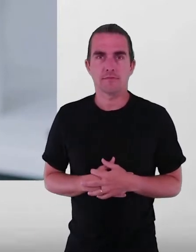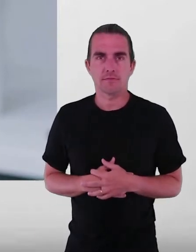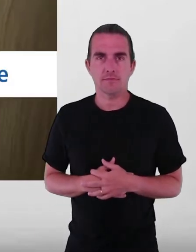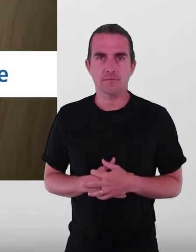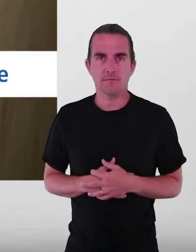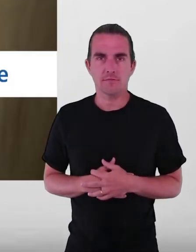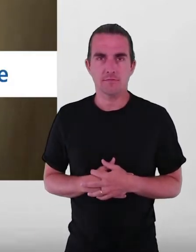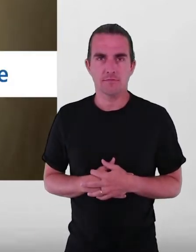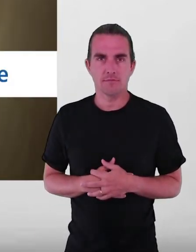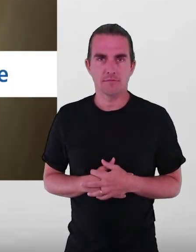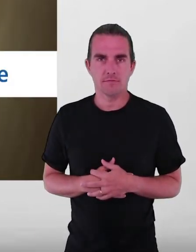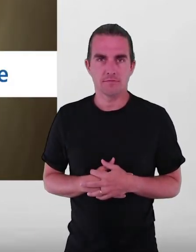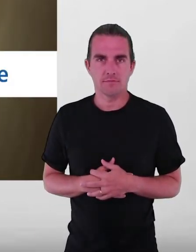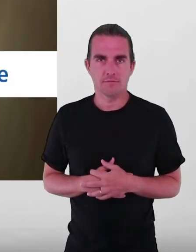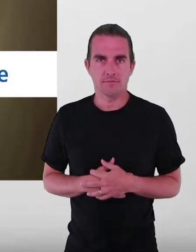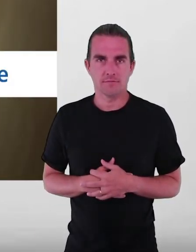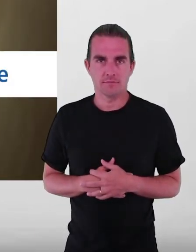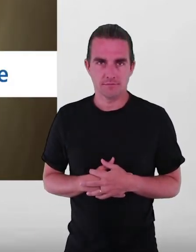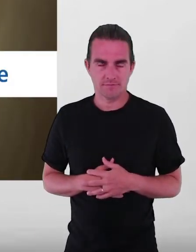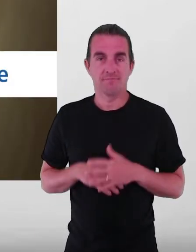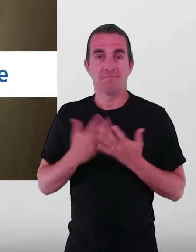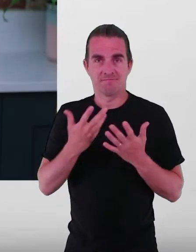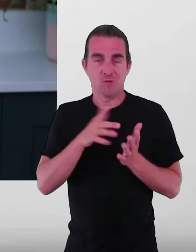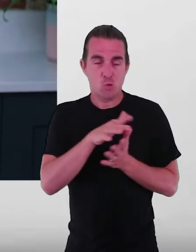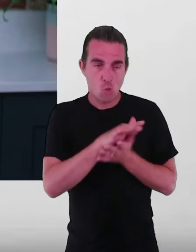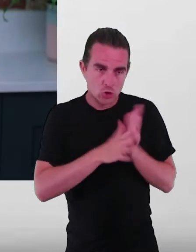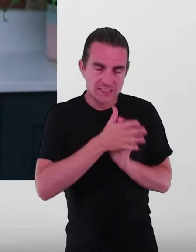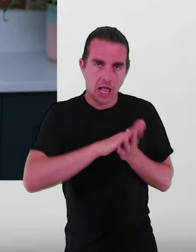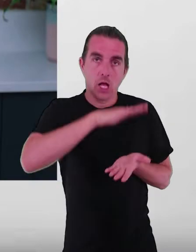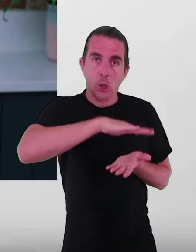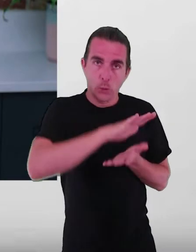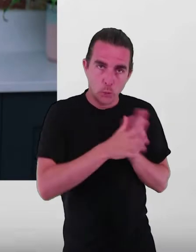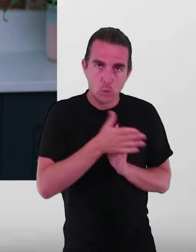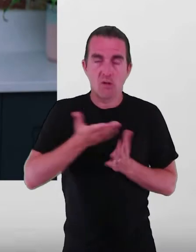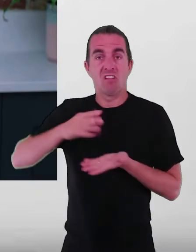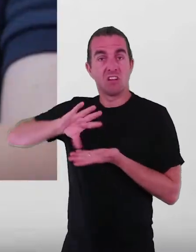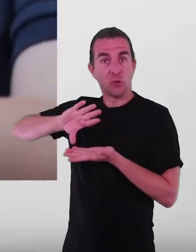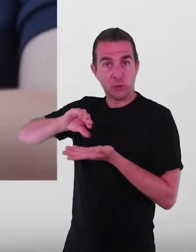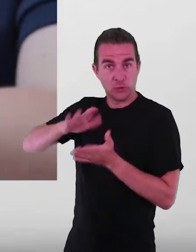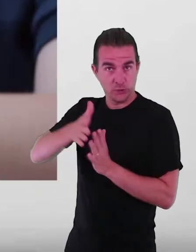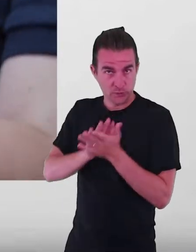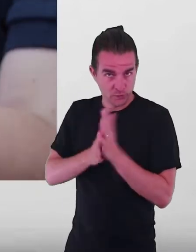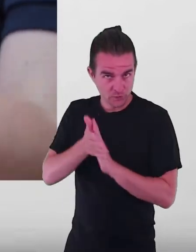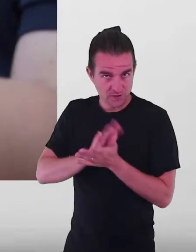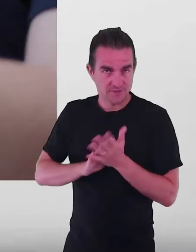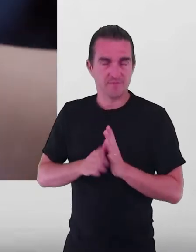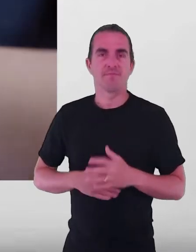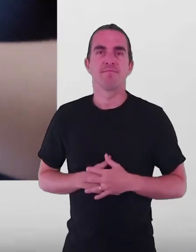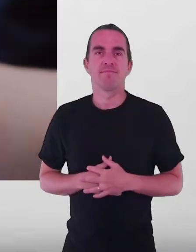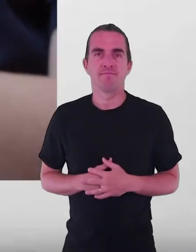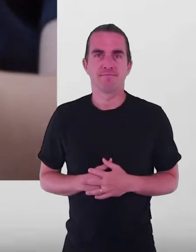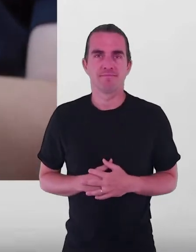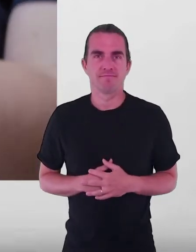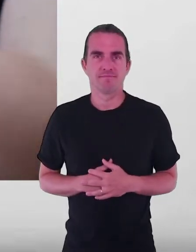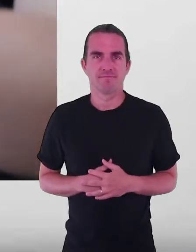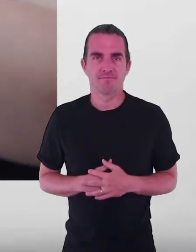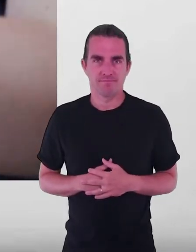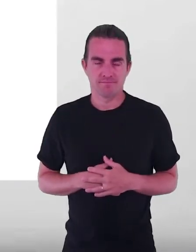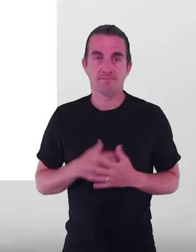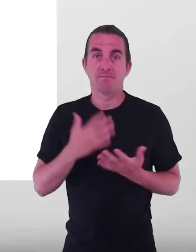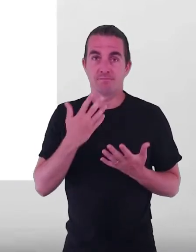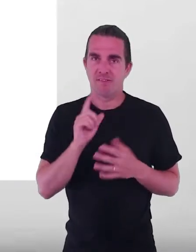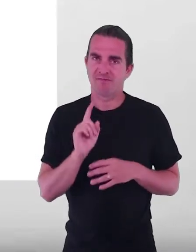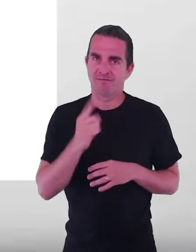necessary and ensure you both wash your hands for 20 seconds or use hand sanitizer.